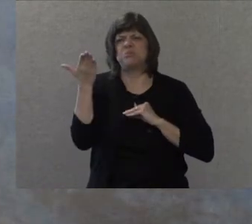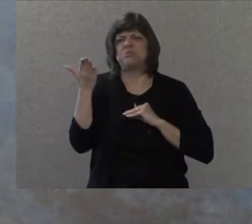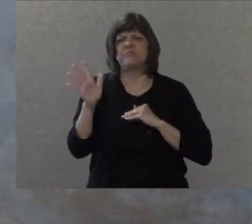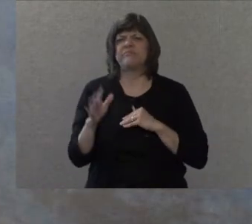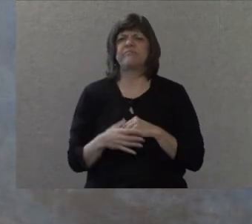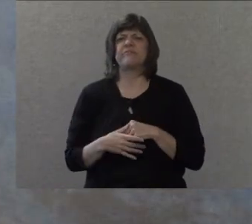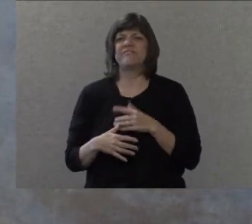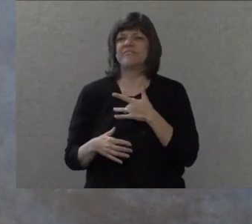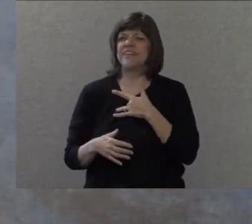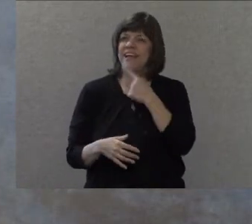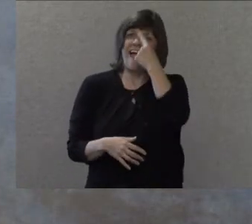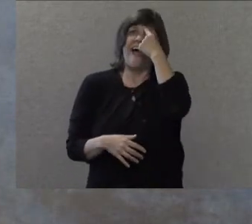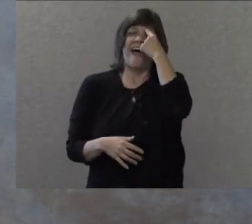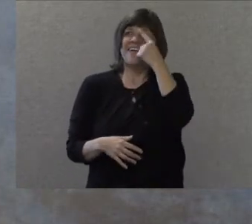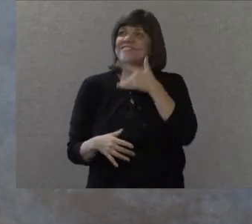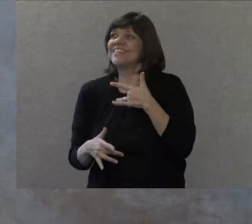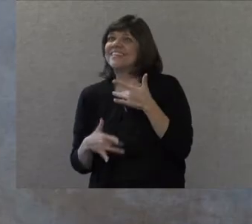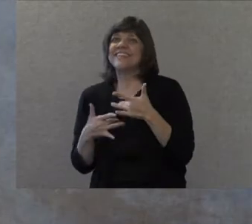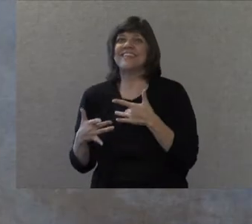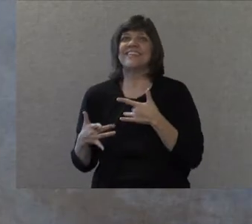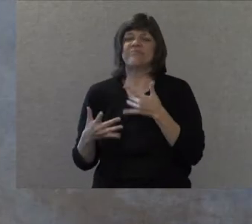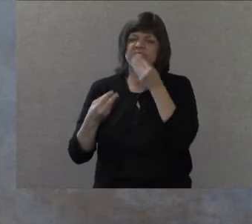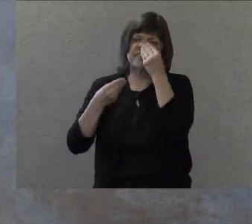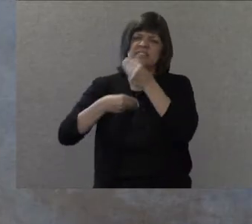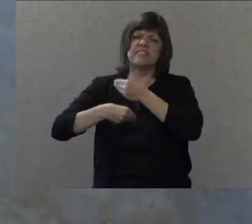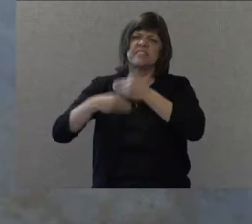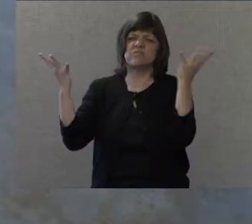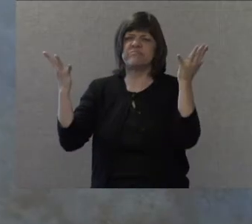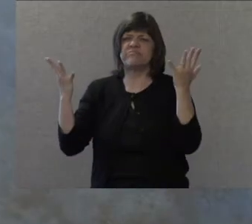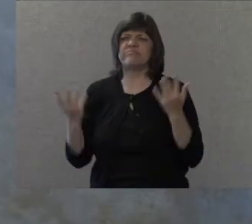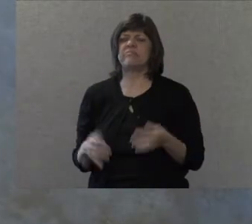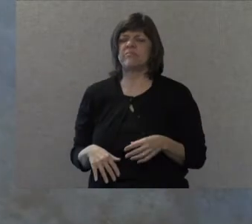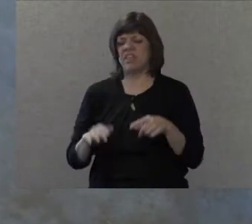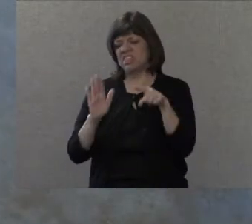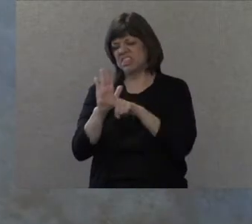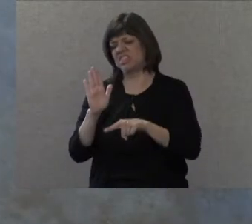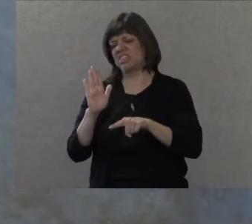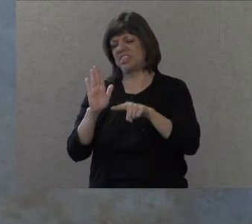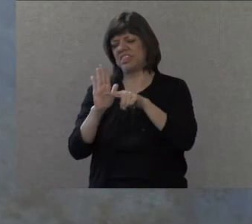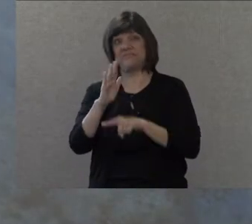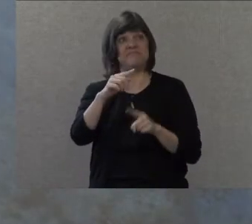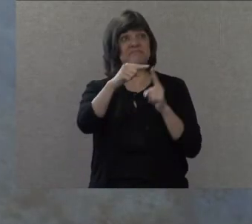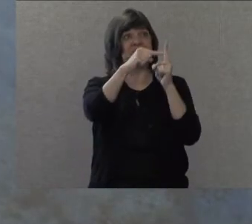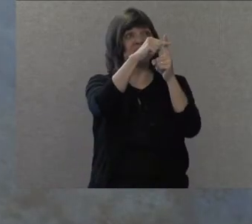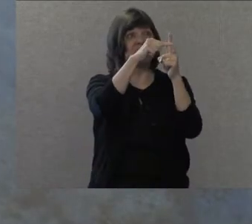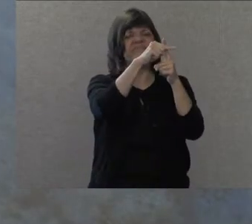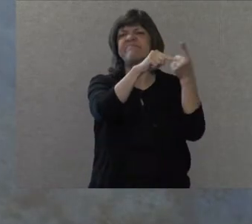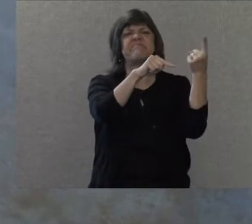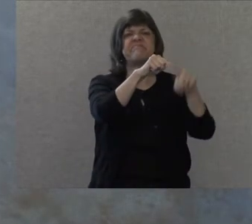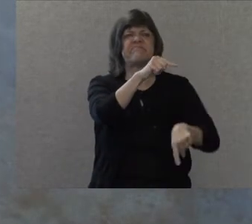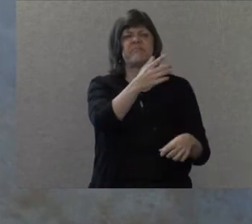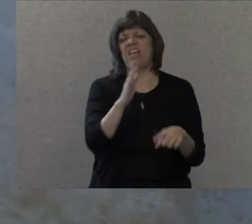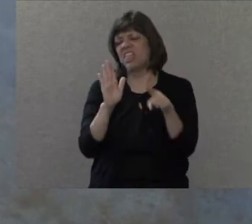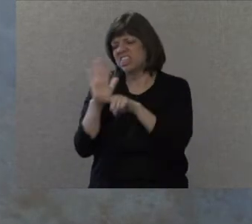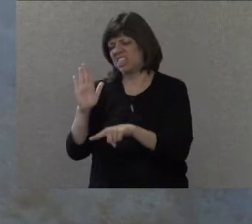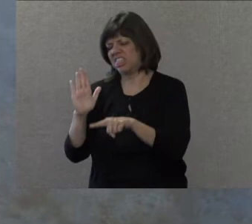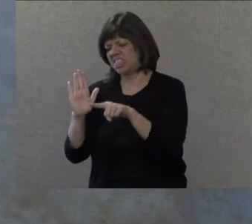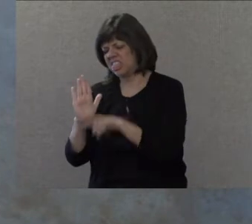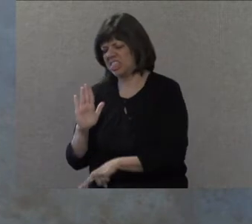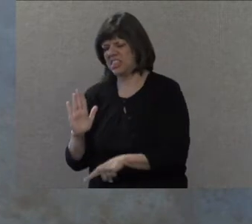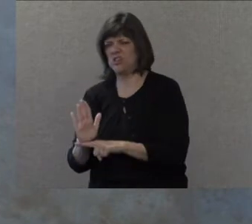Like you're not considered, your thoughts and feelings. You're not a positive person anymore. You're